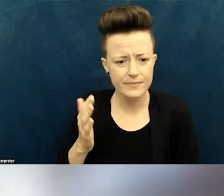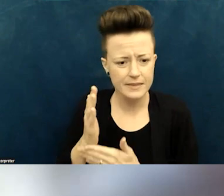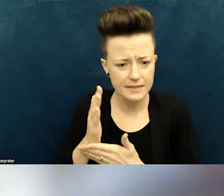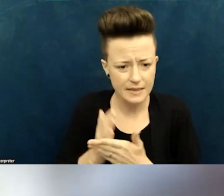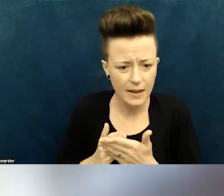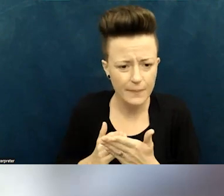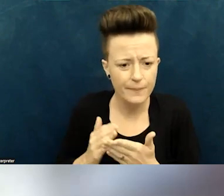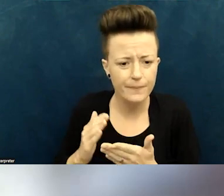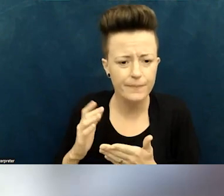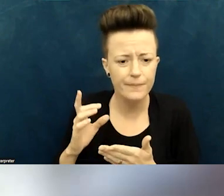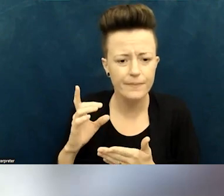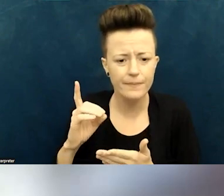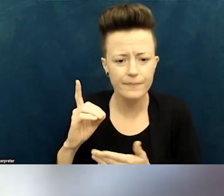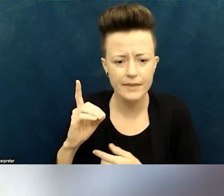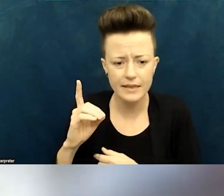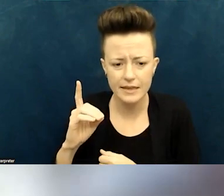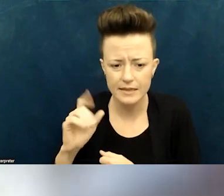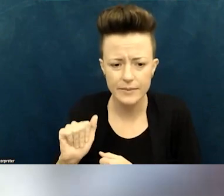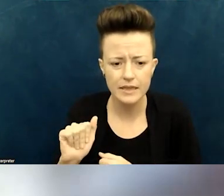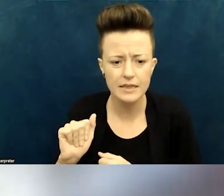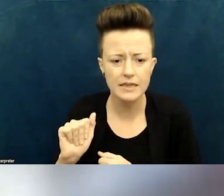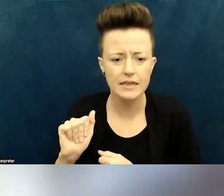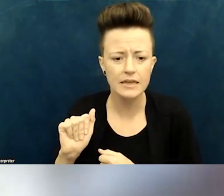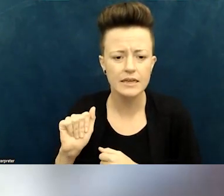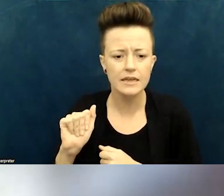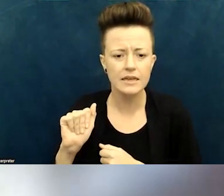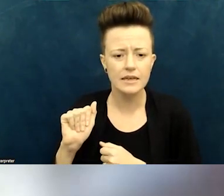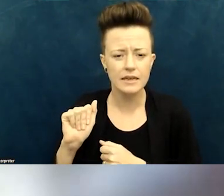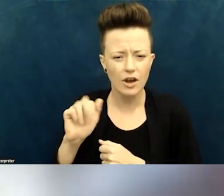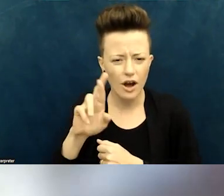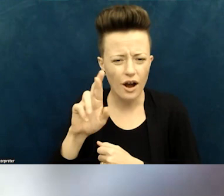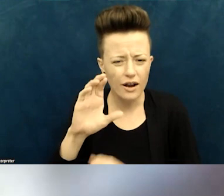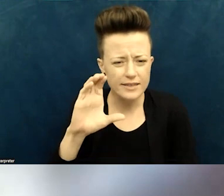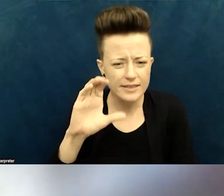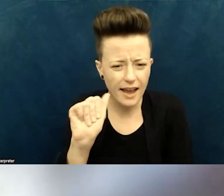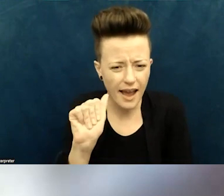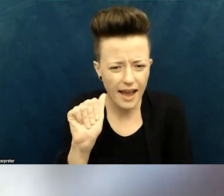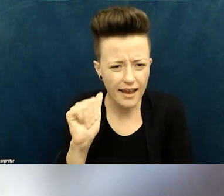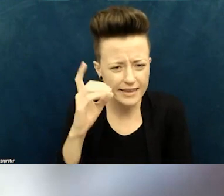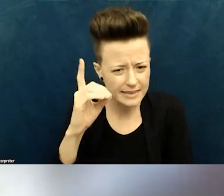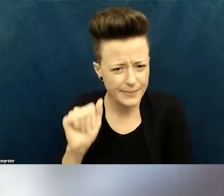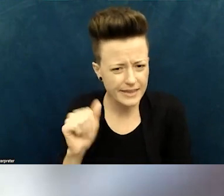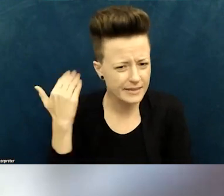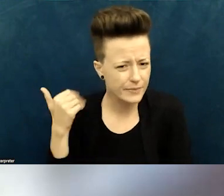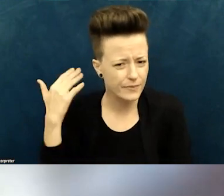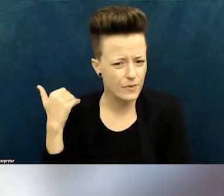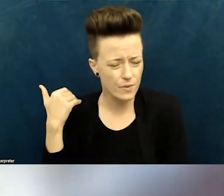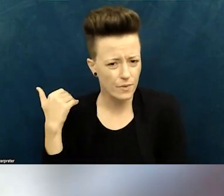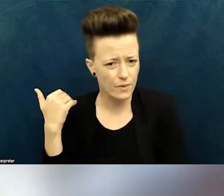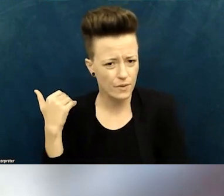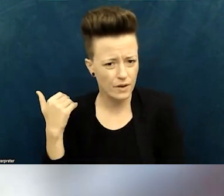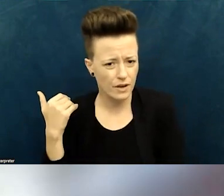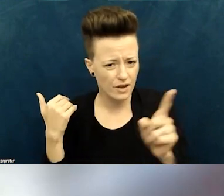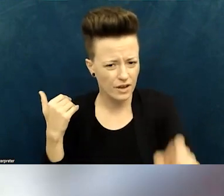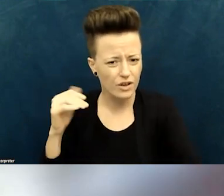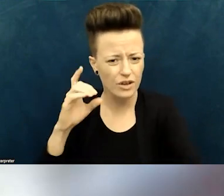I don't know what you say, council or something involved with the RCA, as Mr. Conner alluded to.